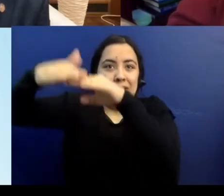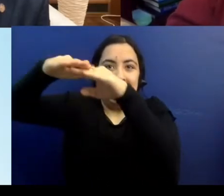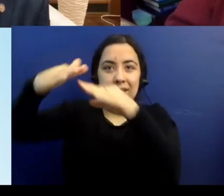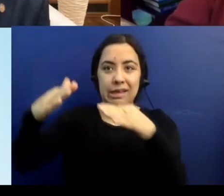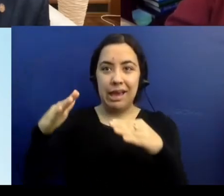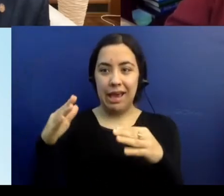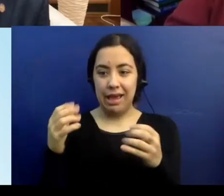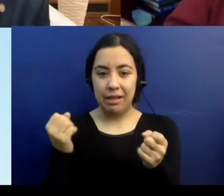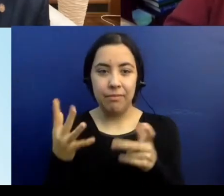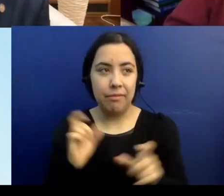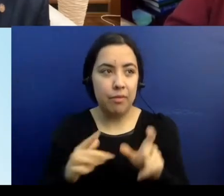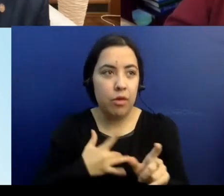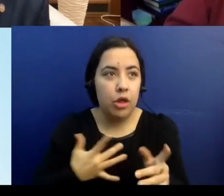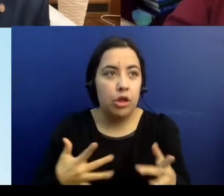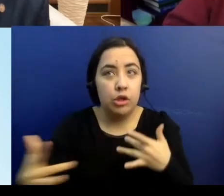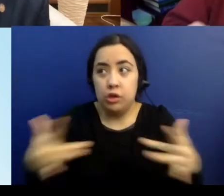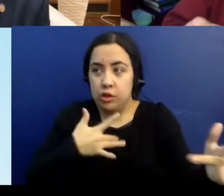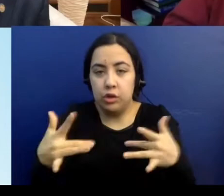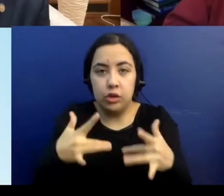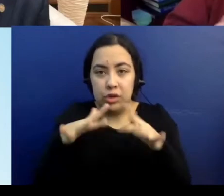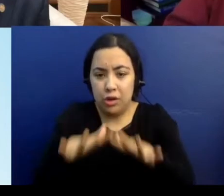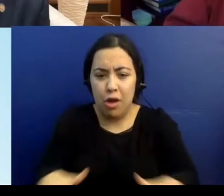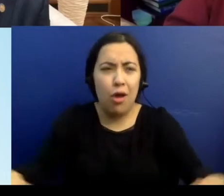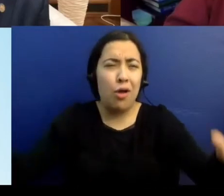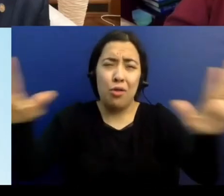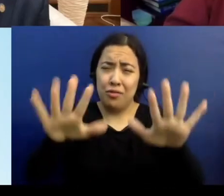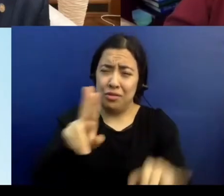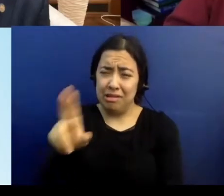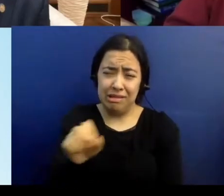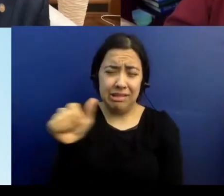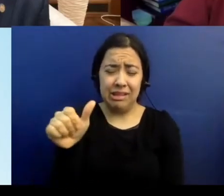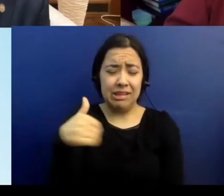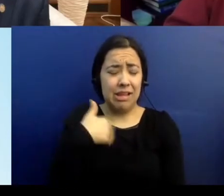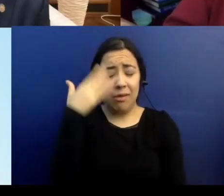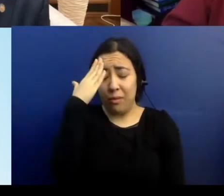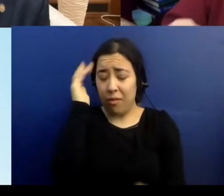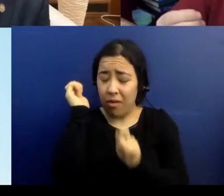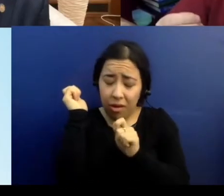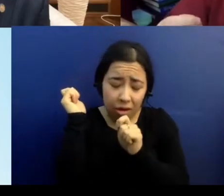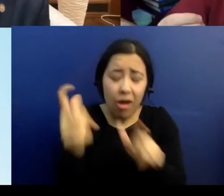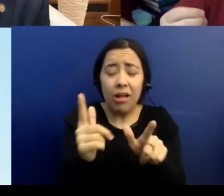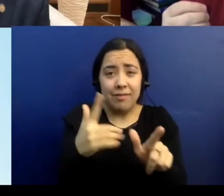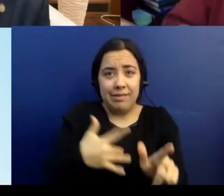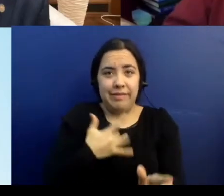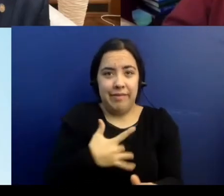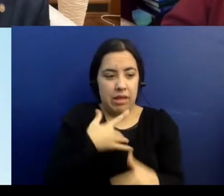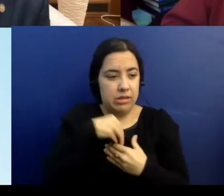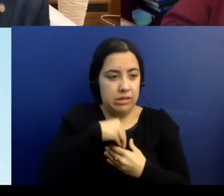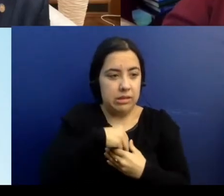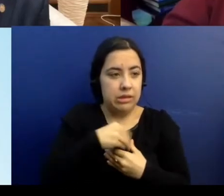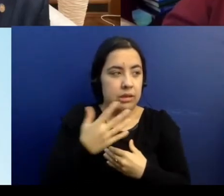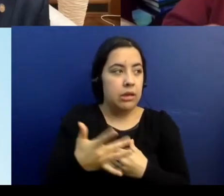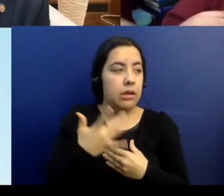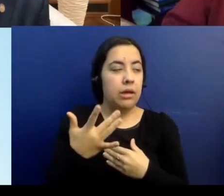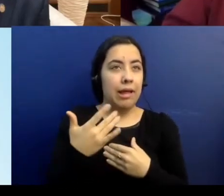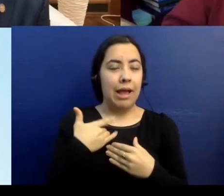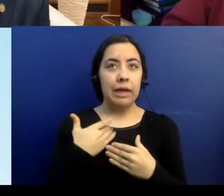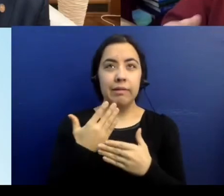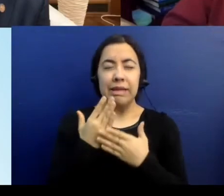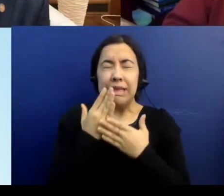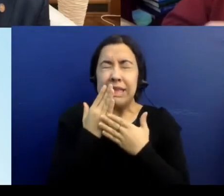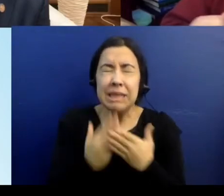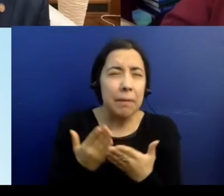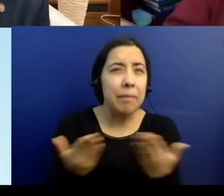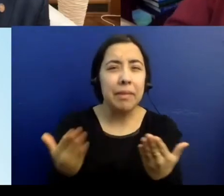concern across the country. But, you know, I know we all felt like there was something maybe that